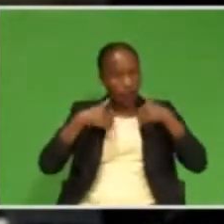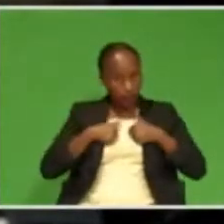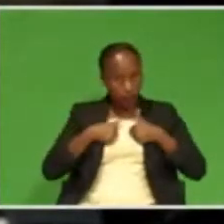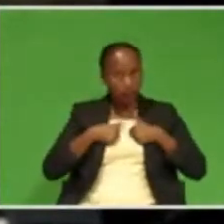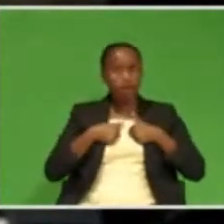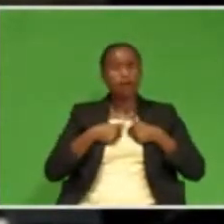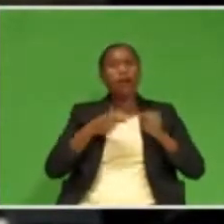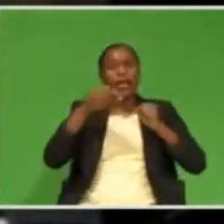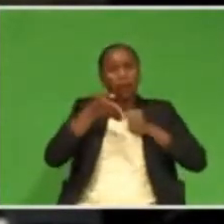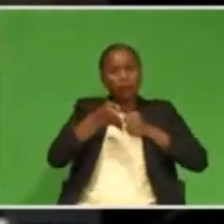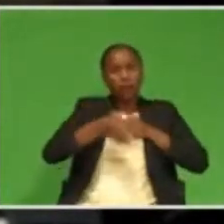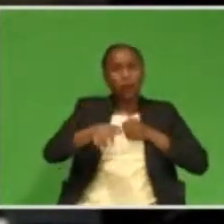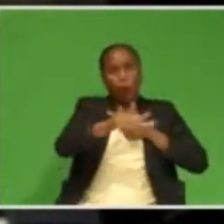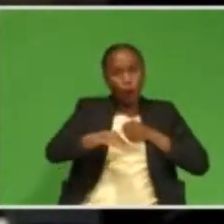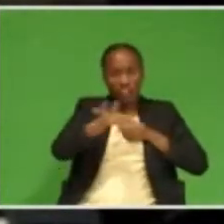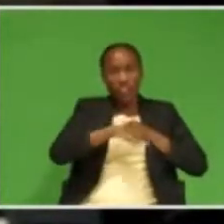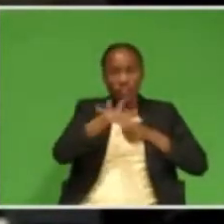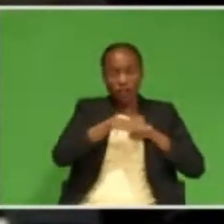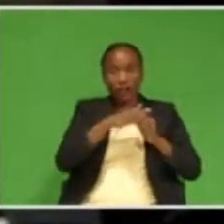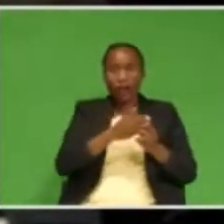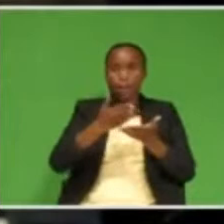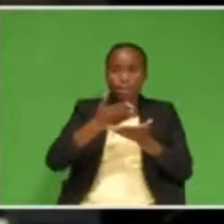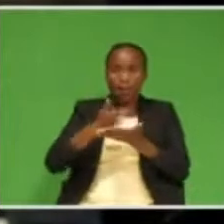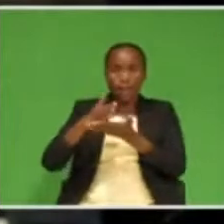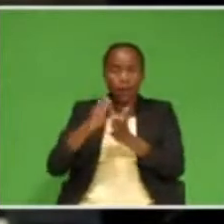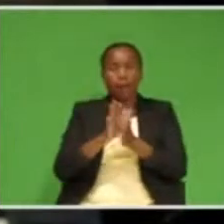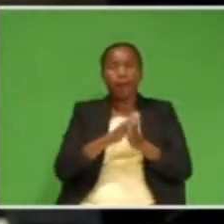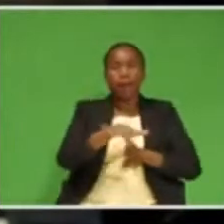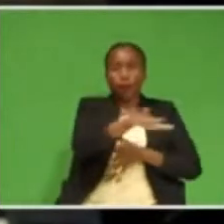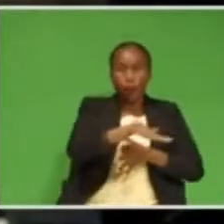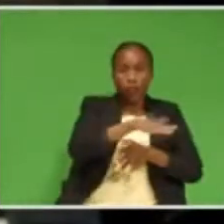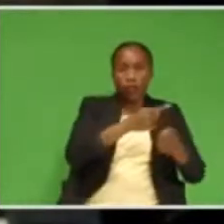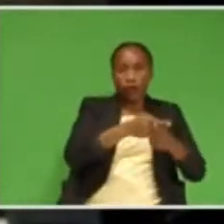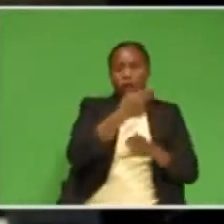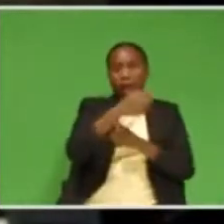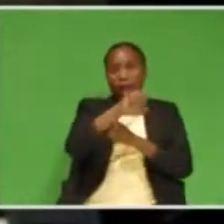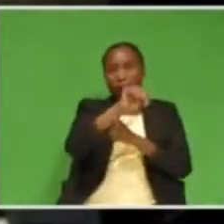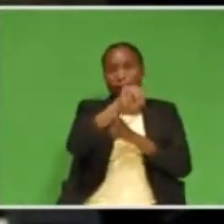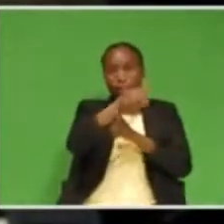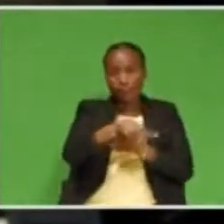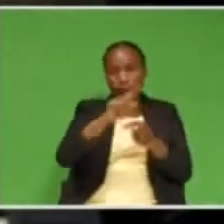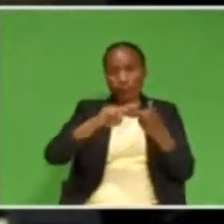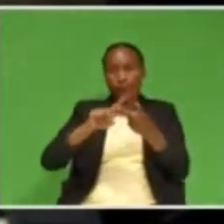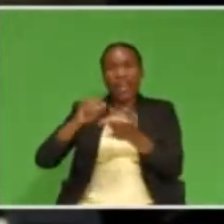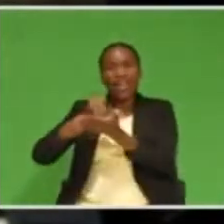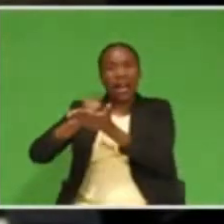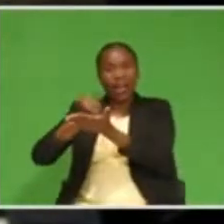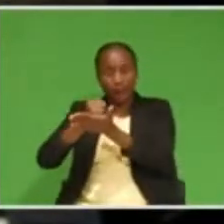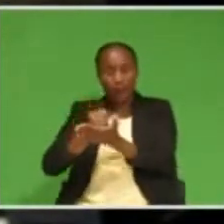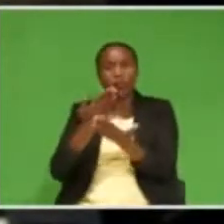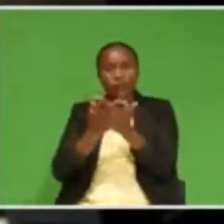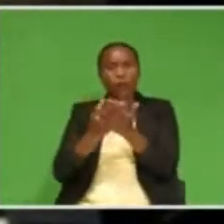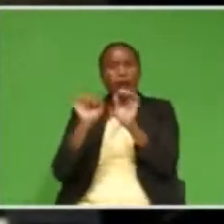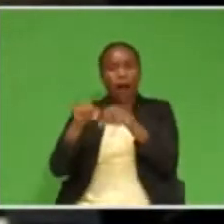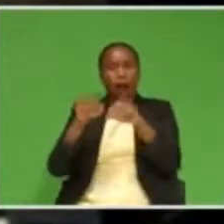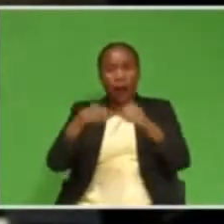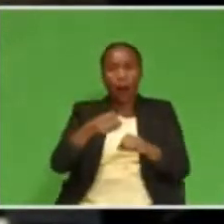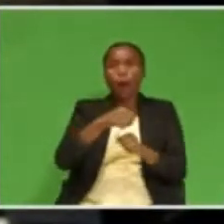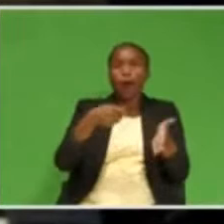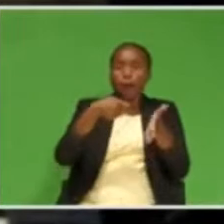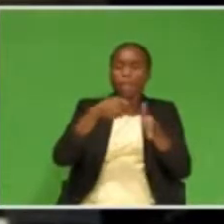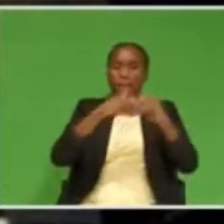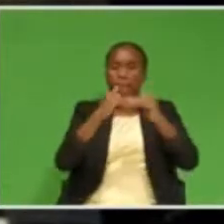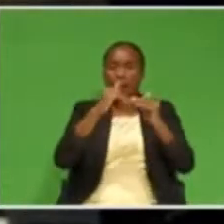existing conditions for the cultivation of hemp and cannabis to allow outdoor cultivation and collection